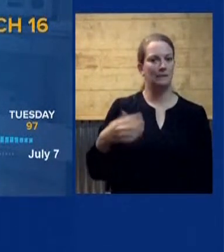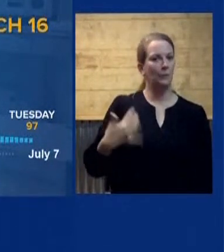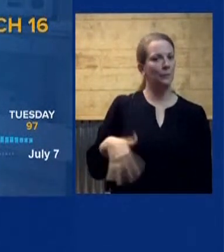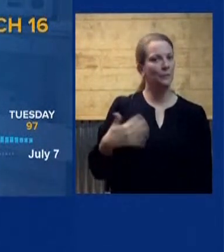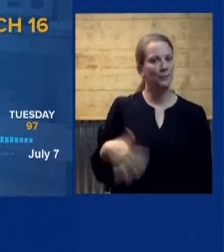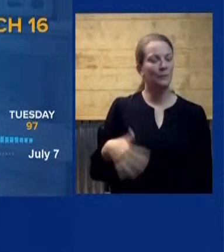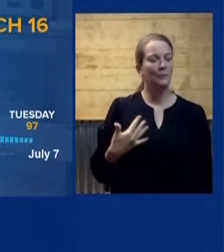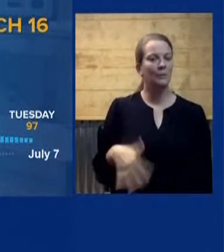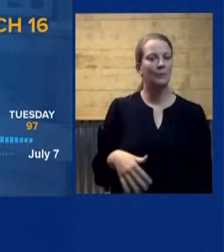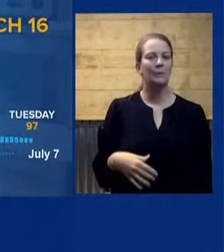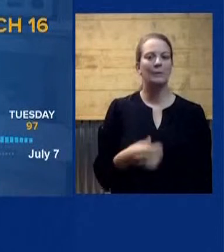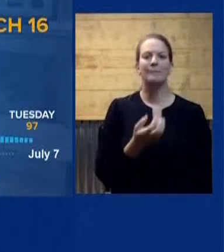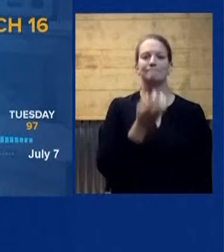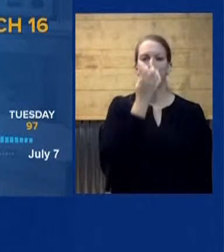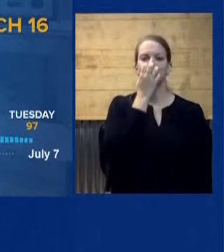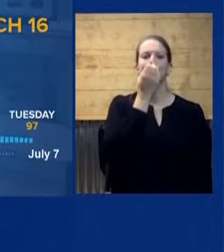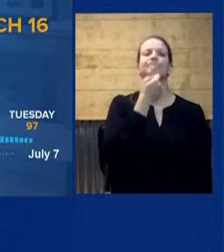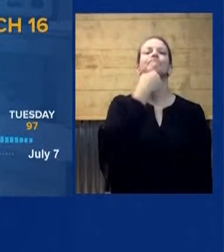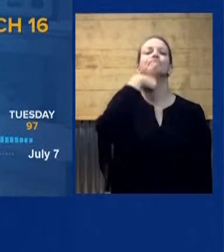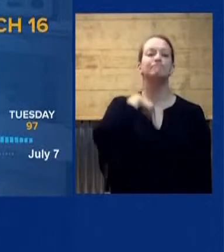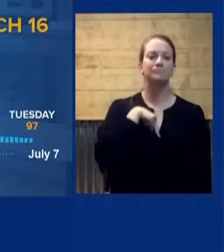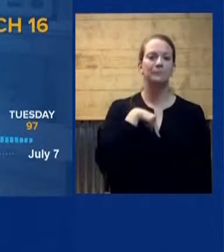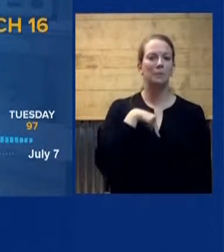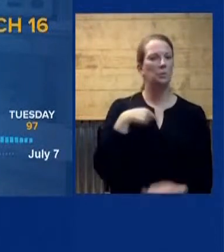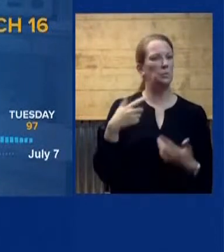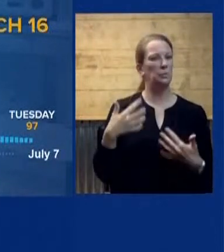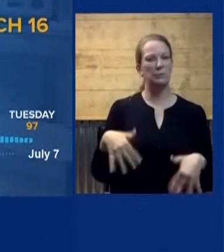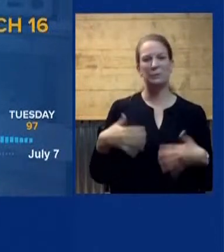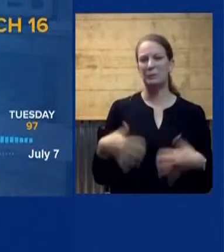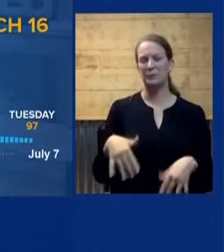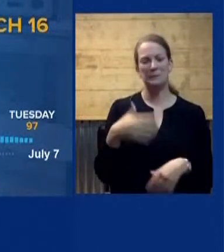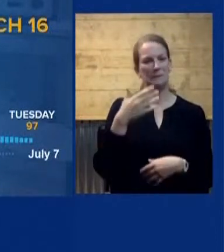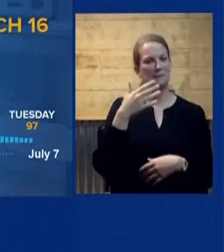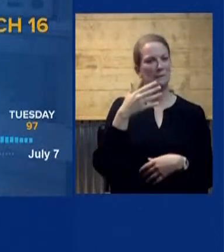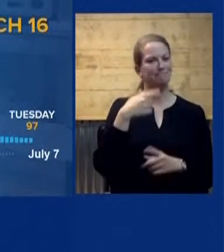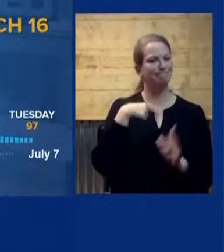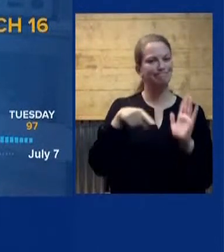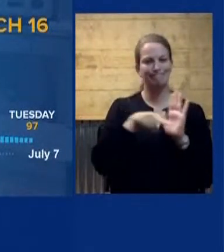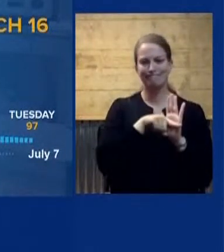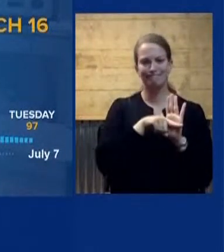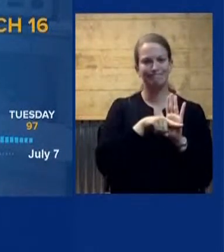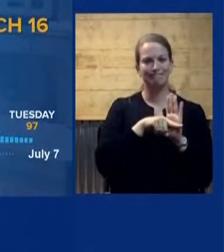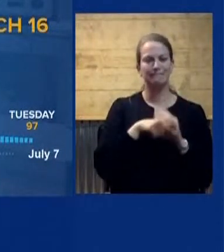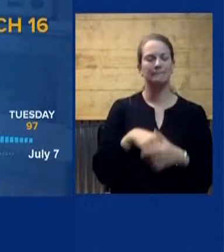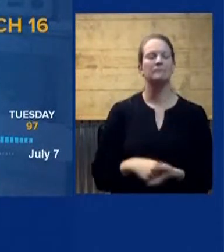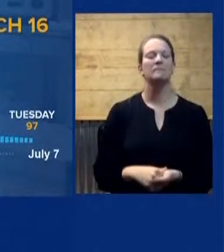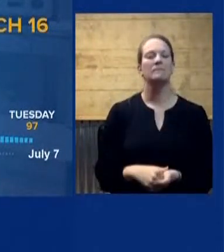Intubations have been a bad indicator. The number of people who once they're